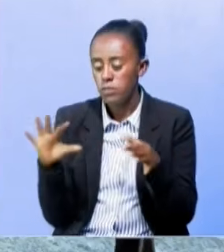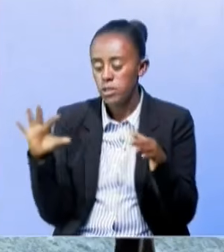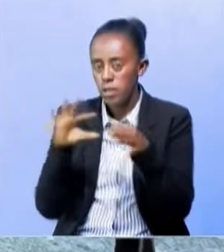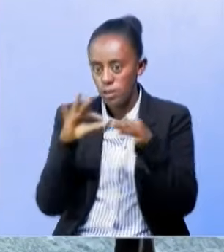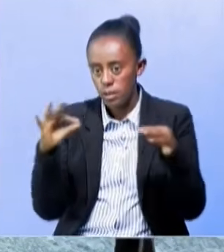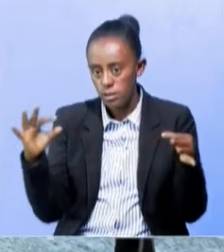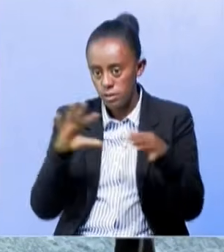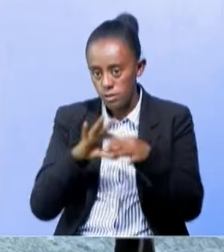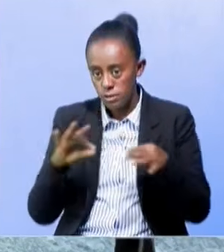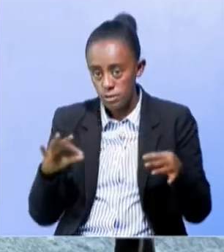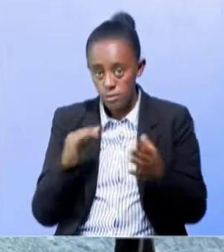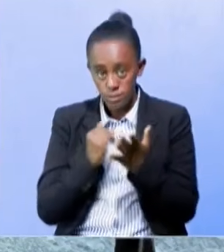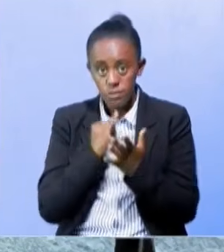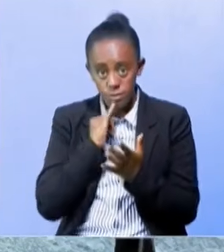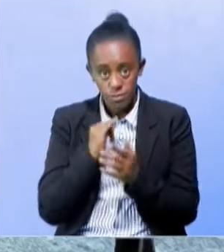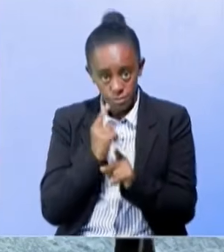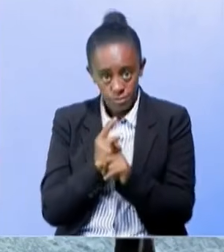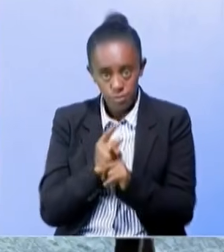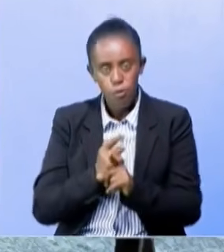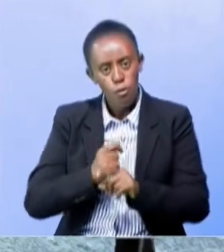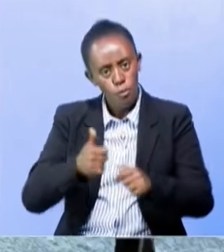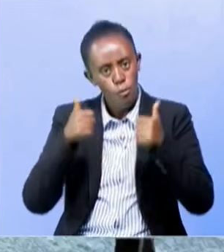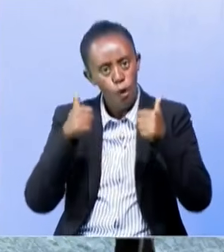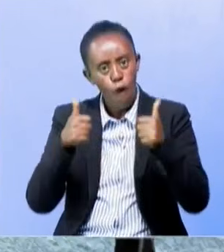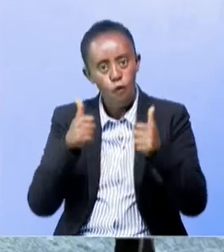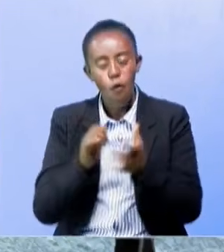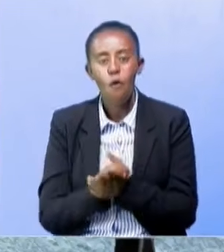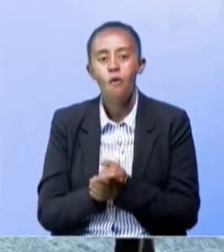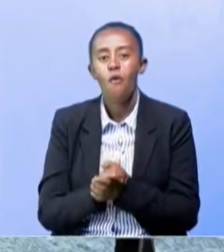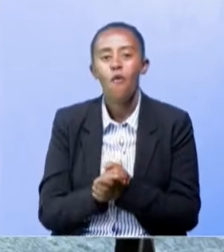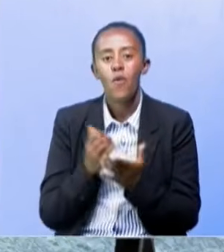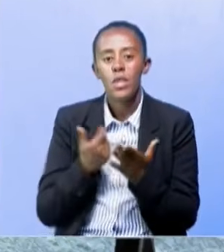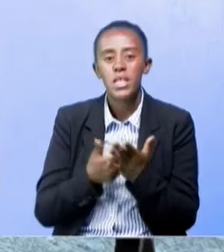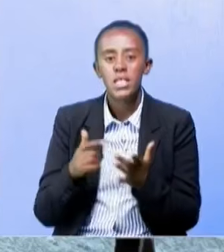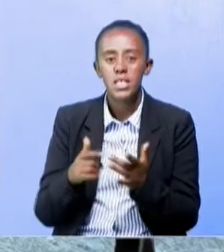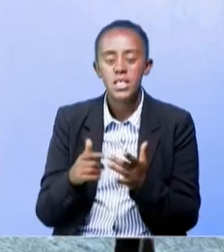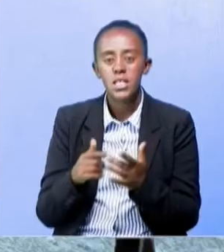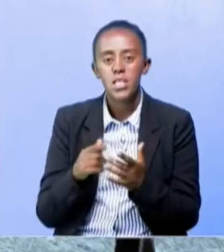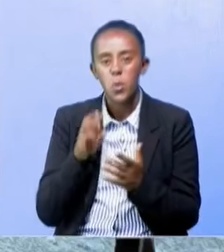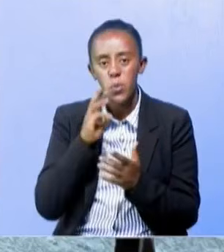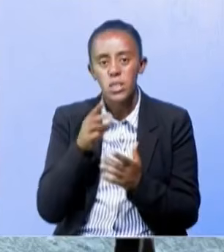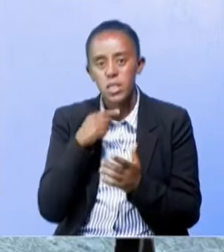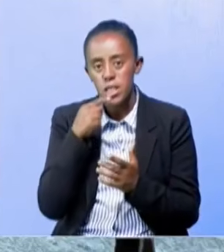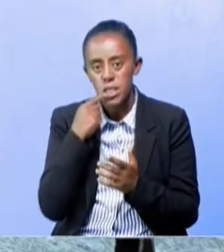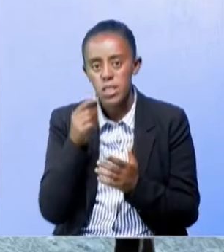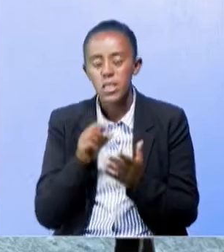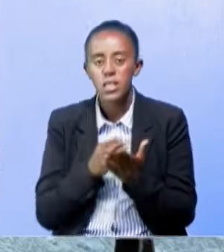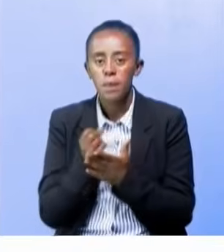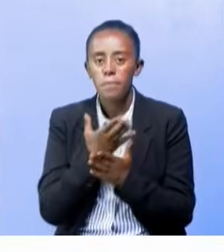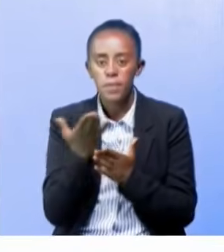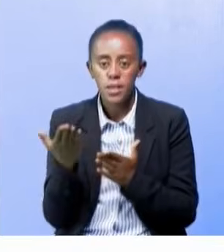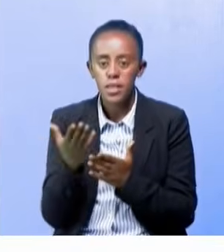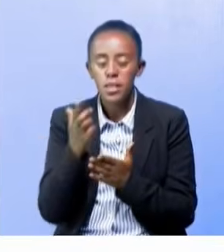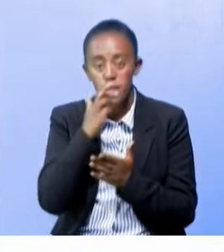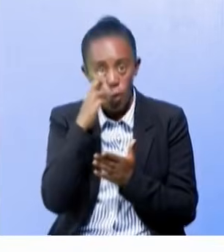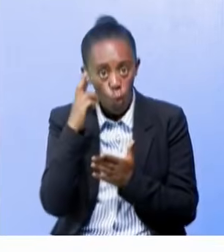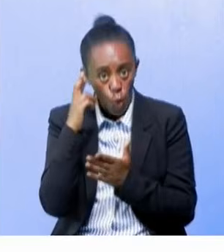sentences, isn't it? Bravo. So, in this sense, we will say something about a